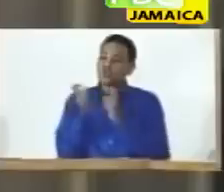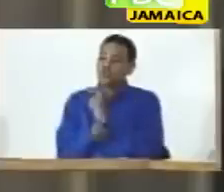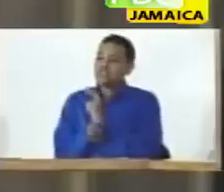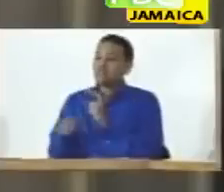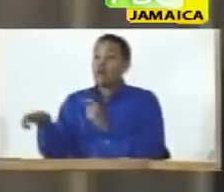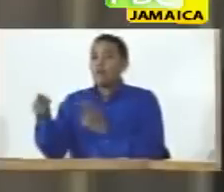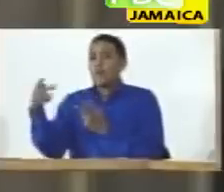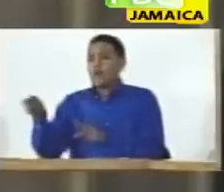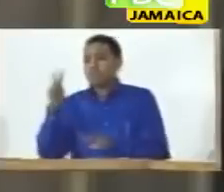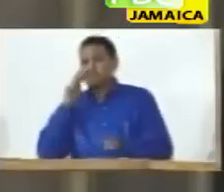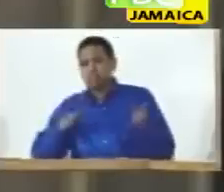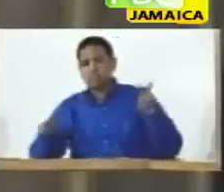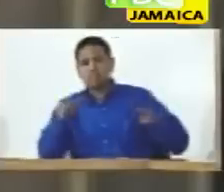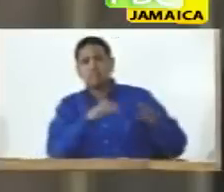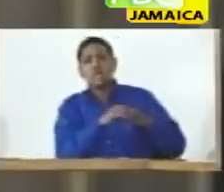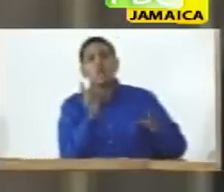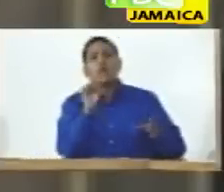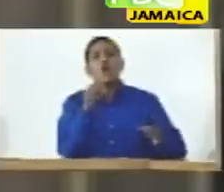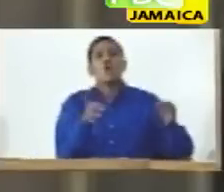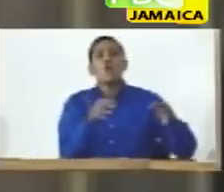landscape within which the courts